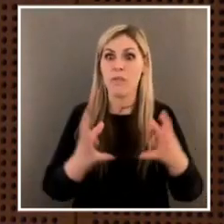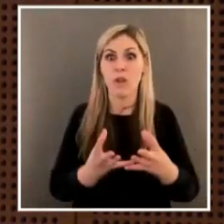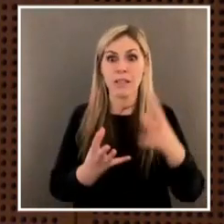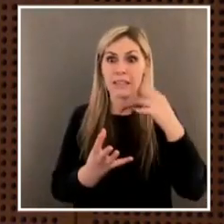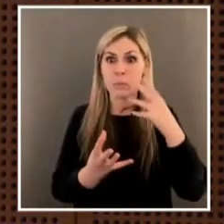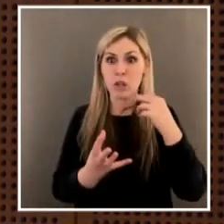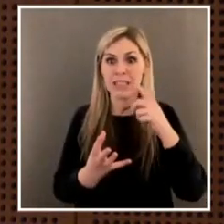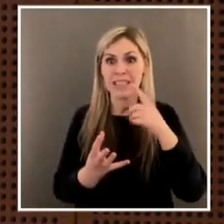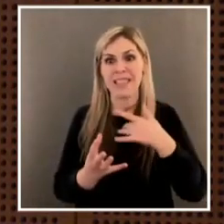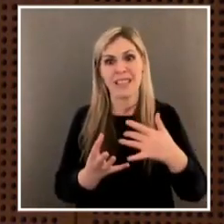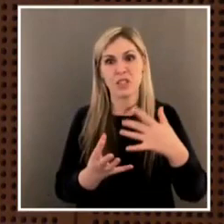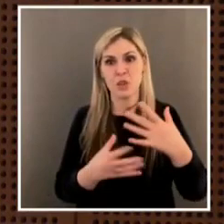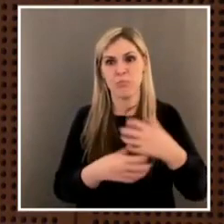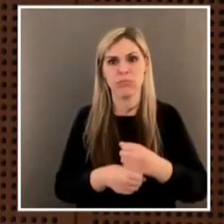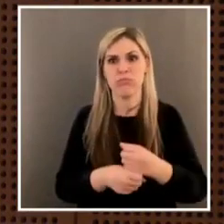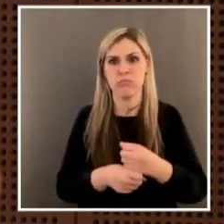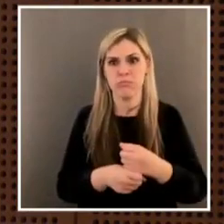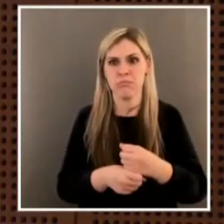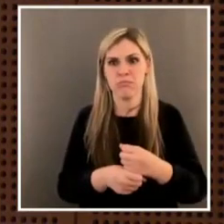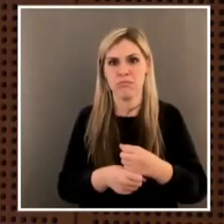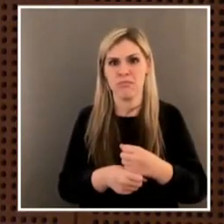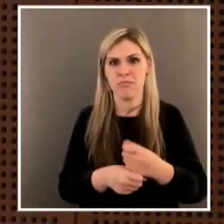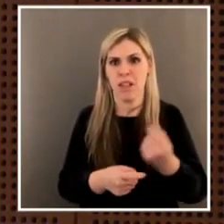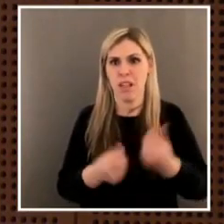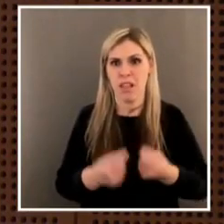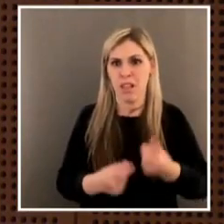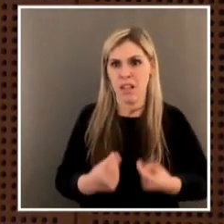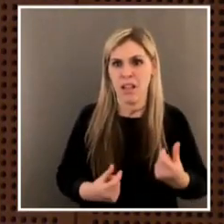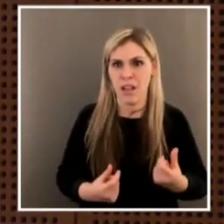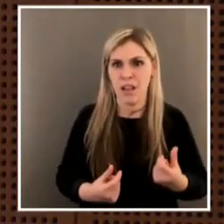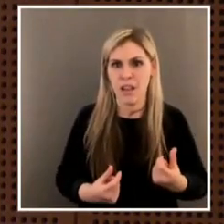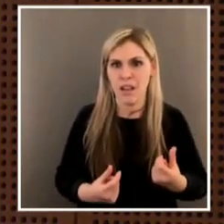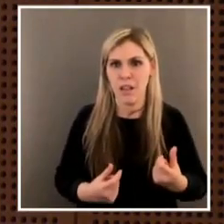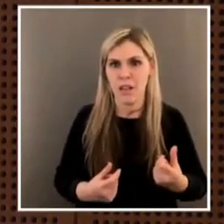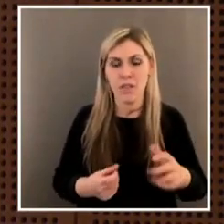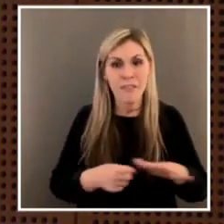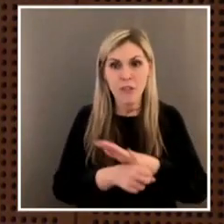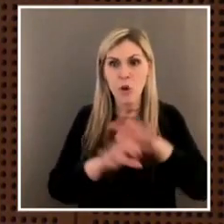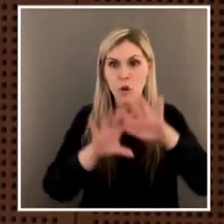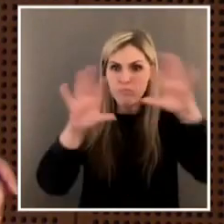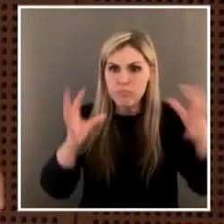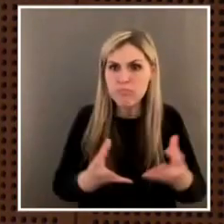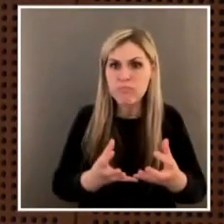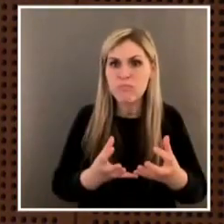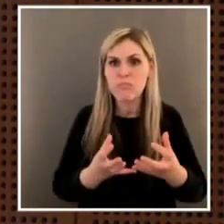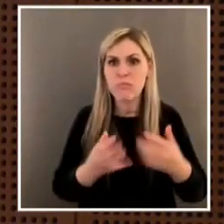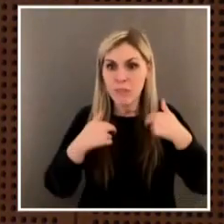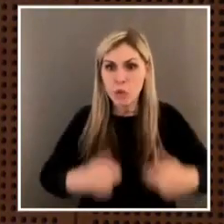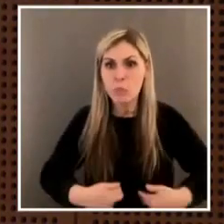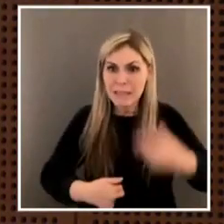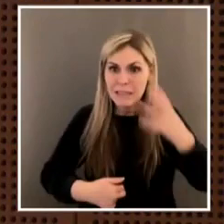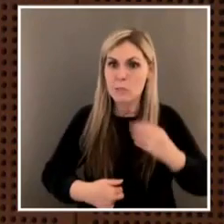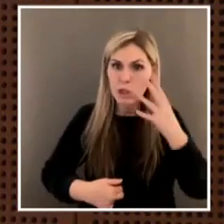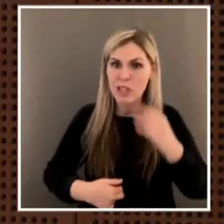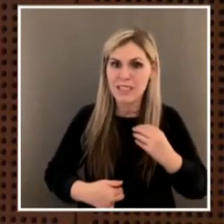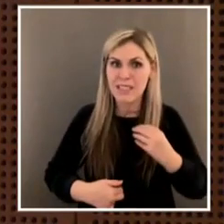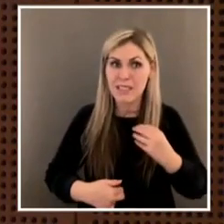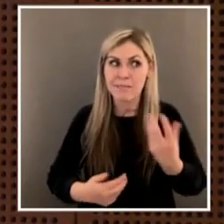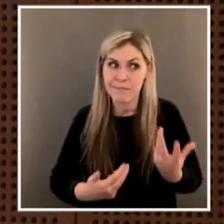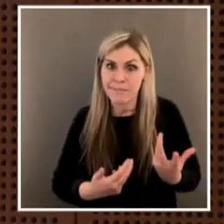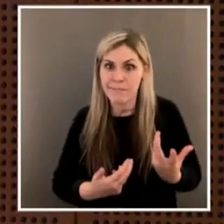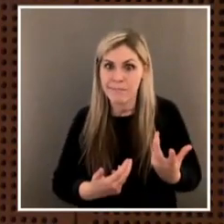right? In our fullness, the fullness of our humanity, we do all those things. So all of them should be reflected on the